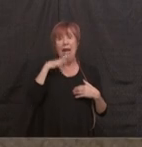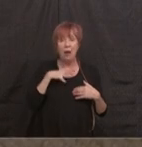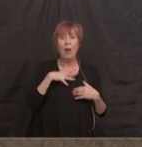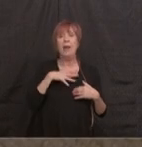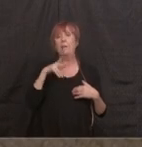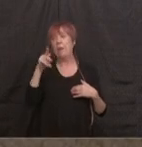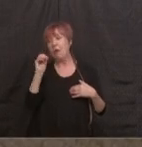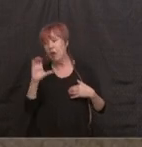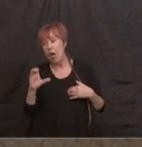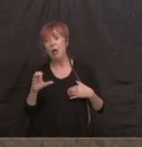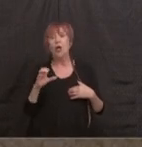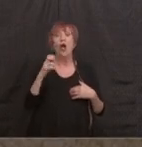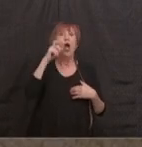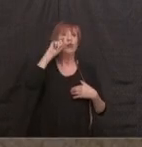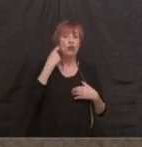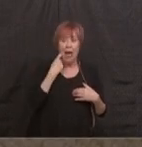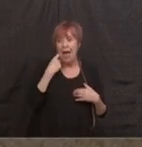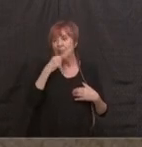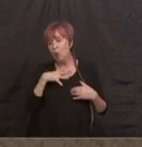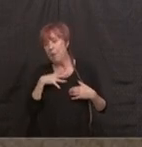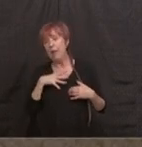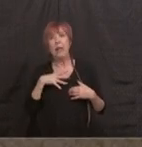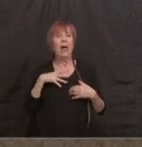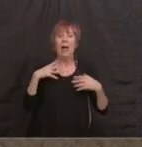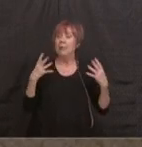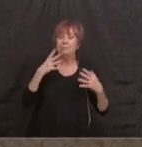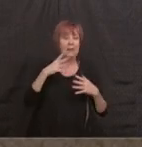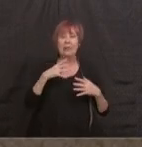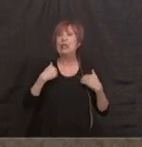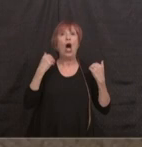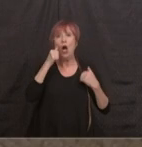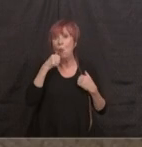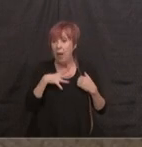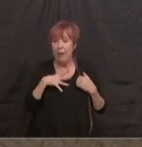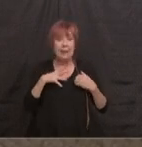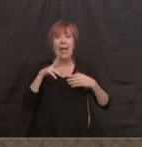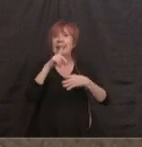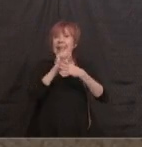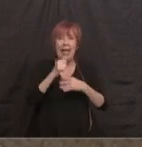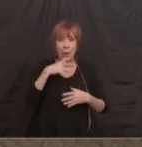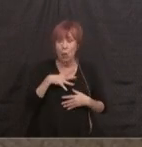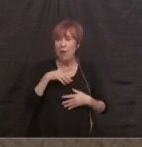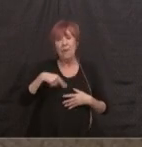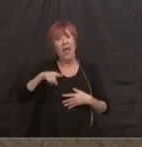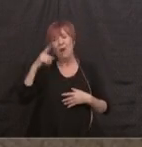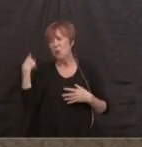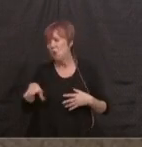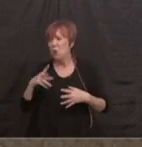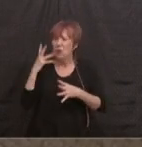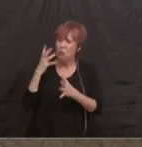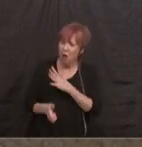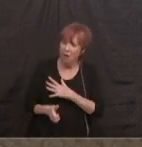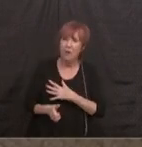trans women, migrant women, young women, disabled women. I think it's really important that we understand that the experience is not